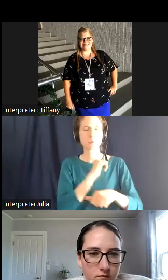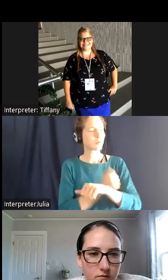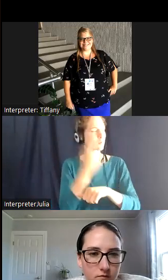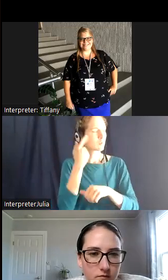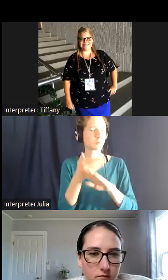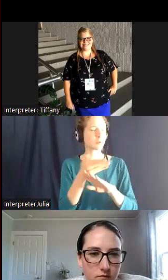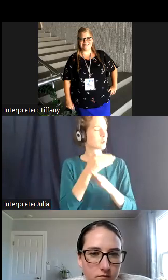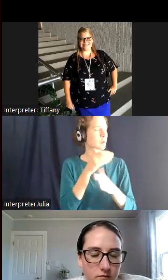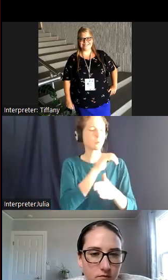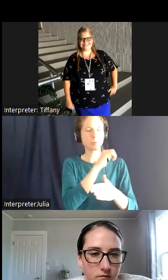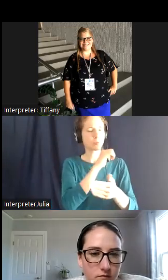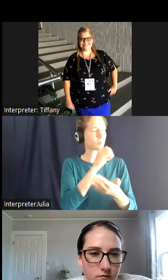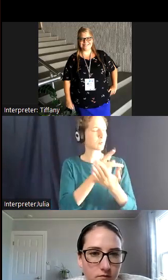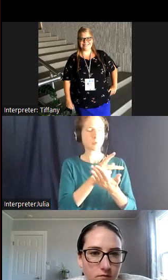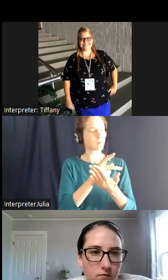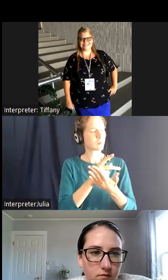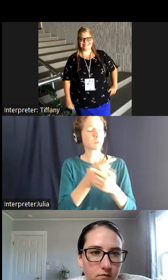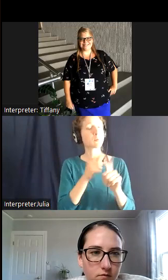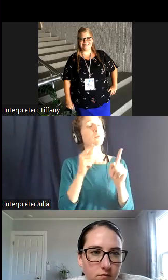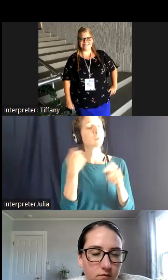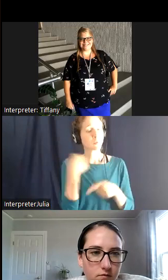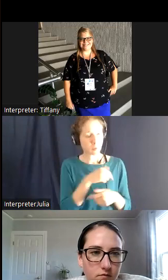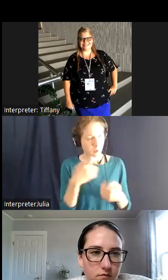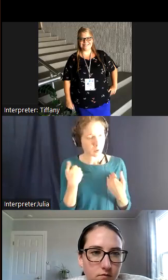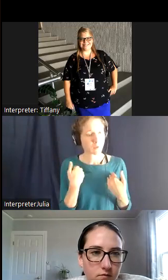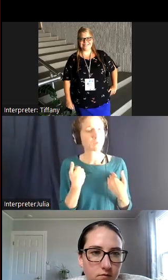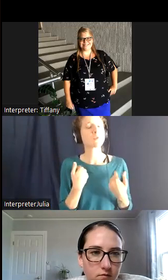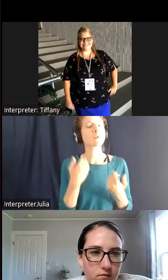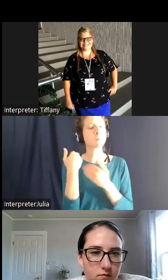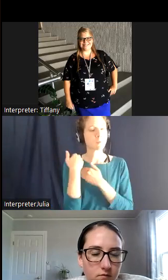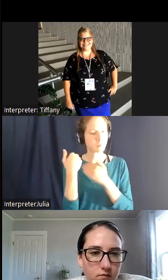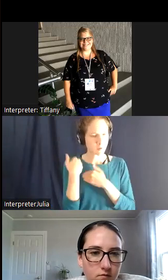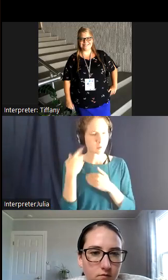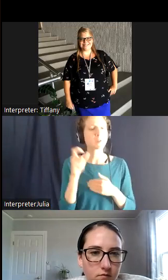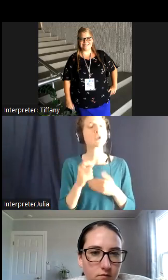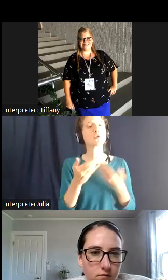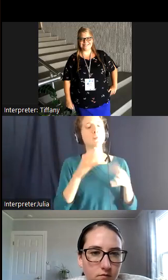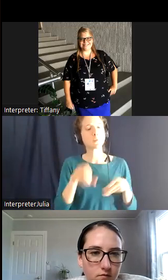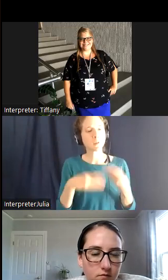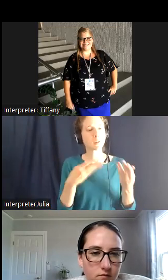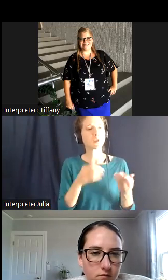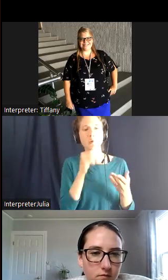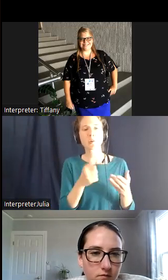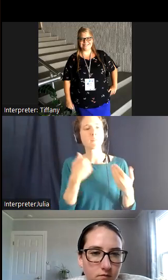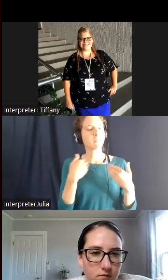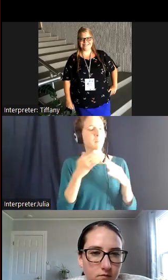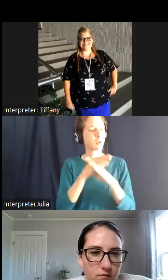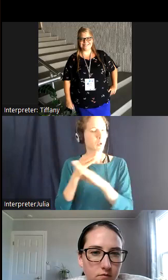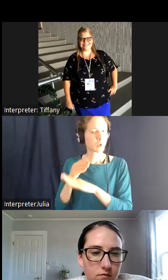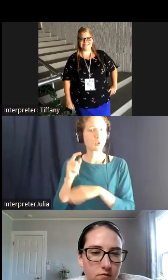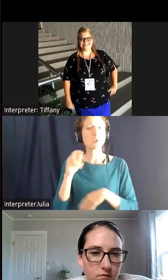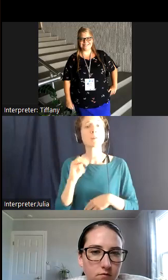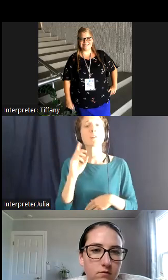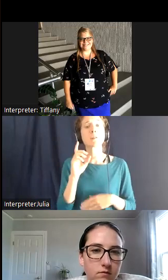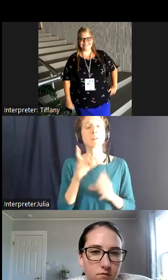an obligation to coordinate services in a way that does not create barriers for service. And Tom says he wants to raise this with